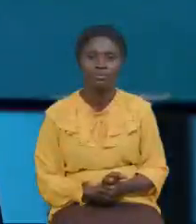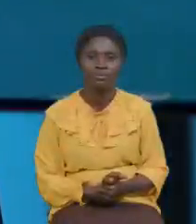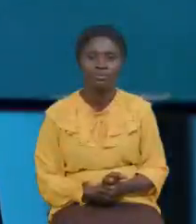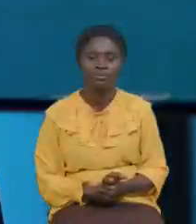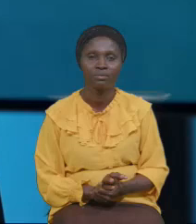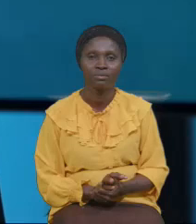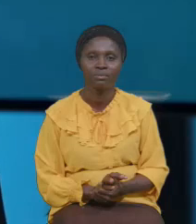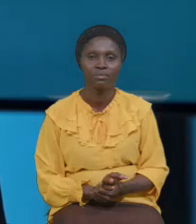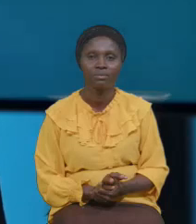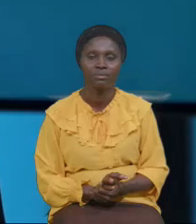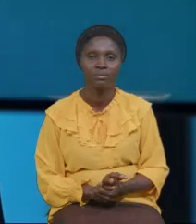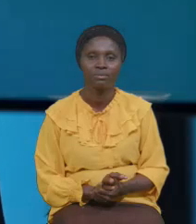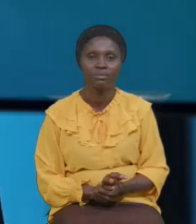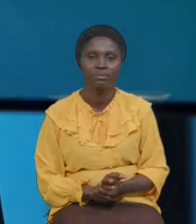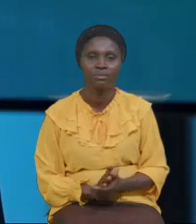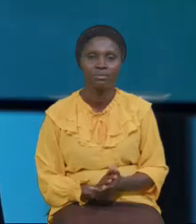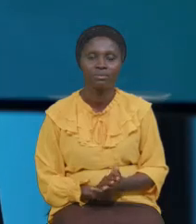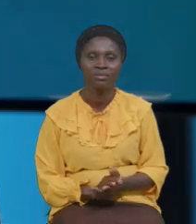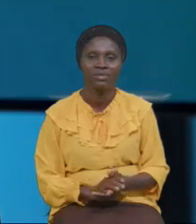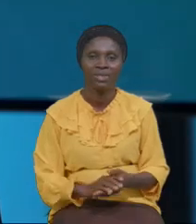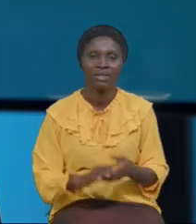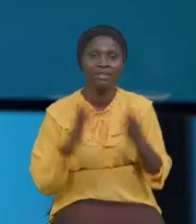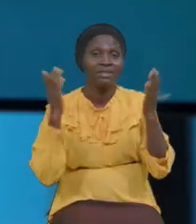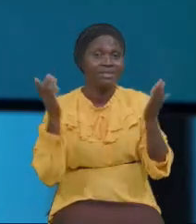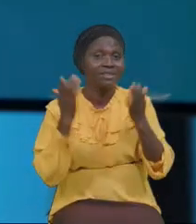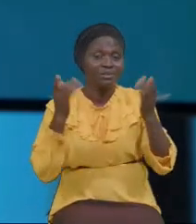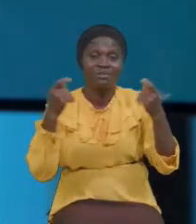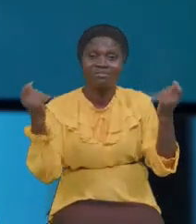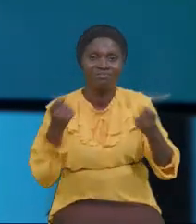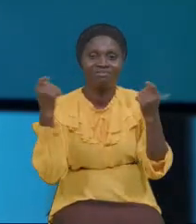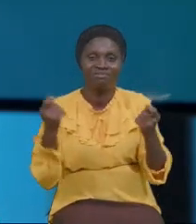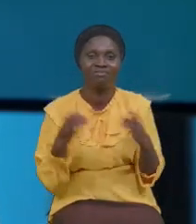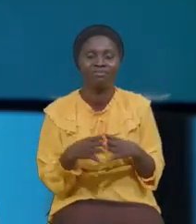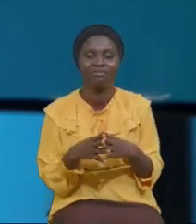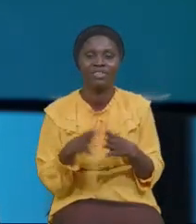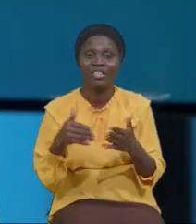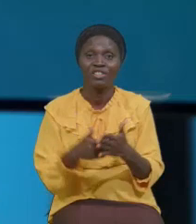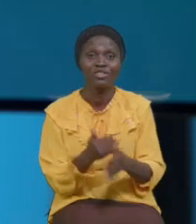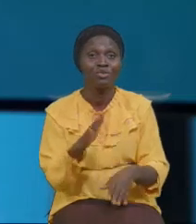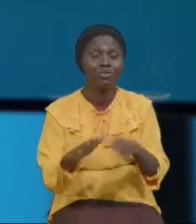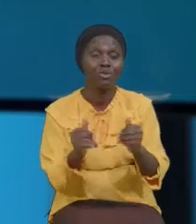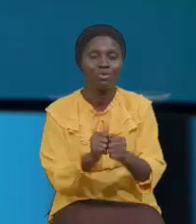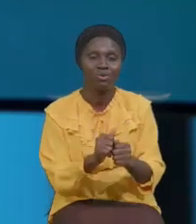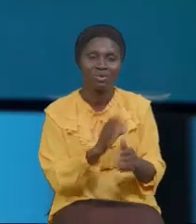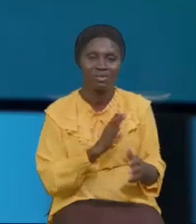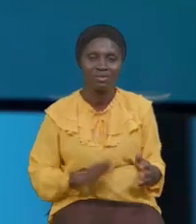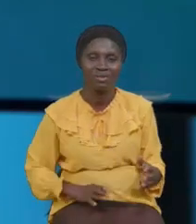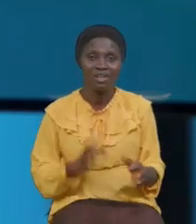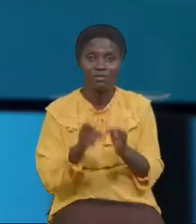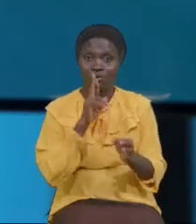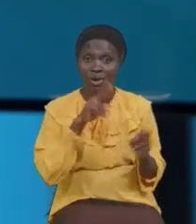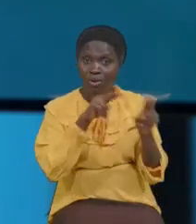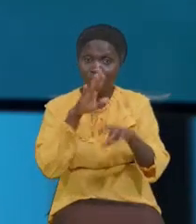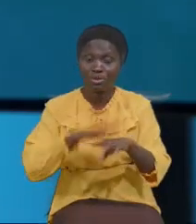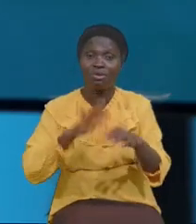234-915-444-9263. Celebrate your new walk with Christ. We celebrate that you have given your life to Christ. If you are watching online, this is